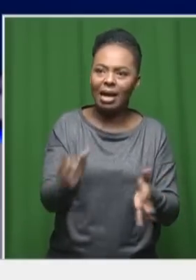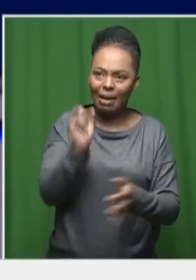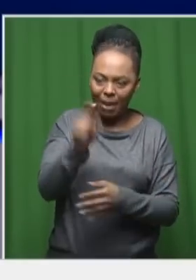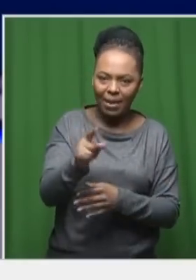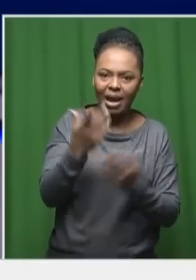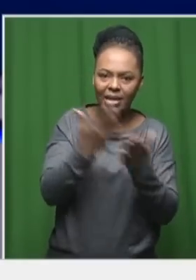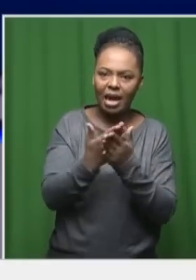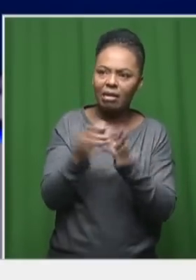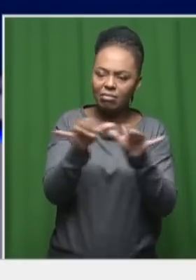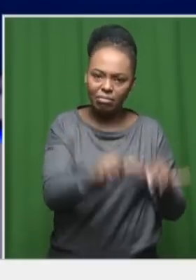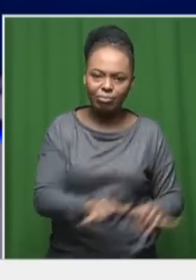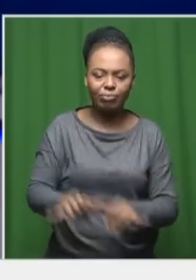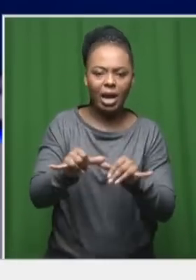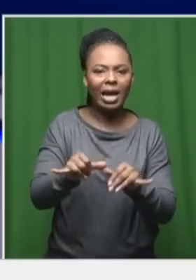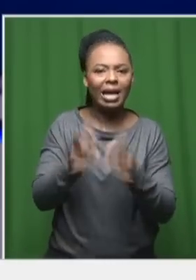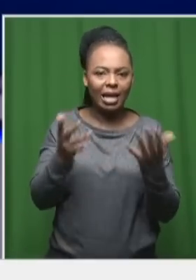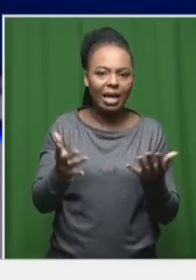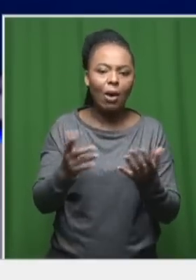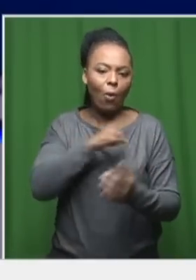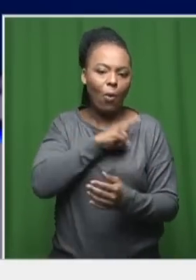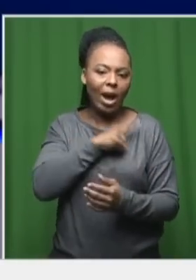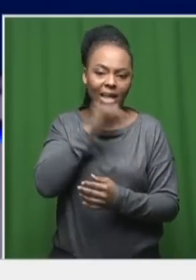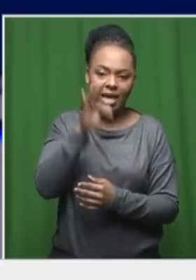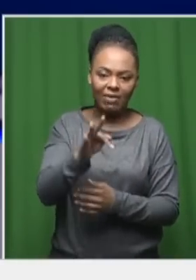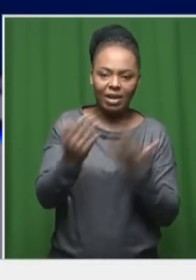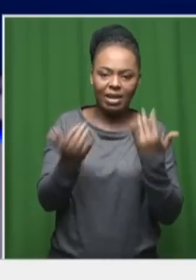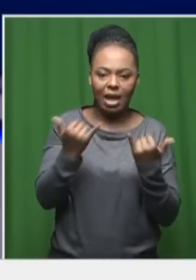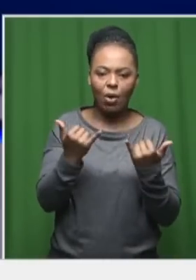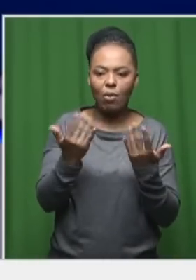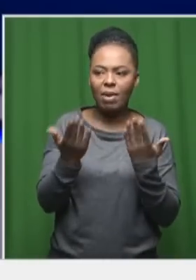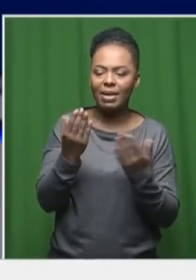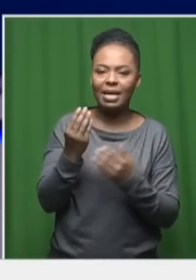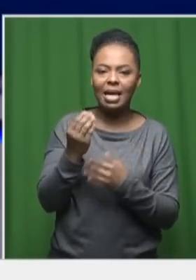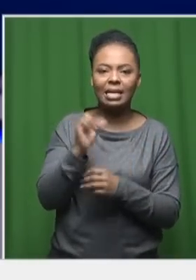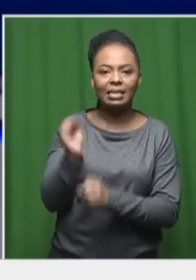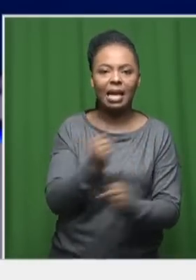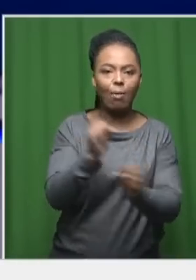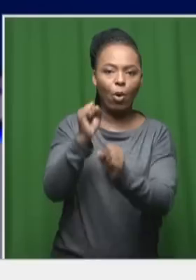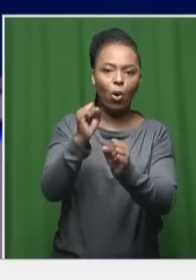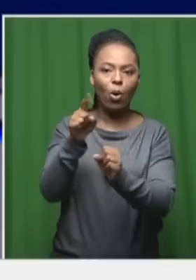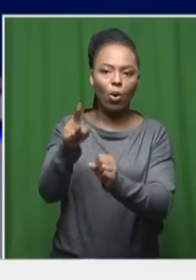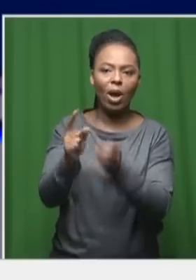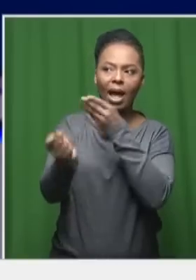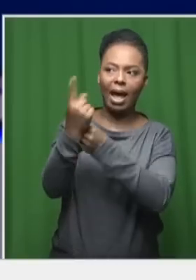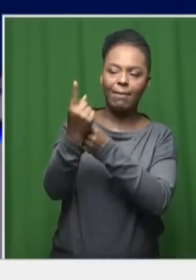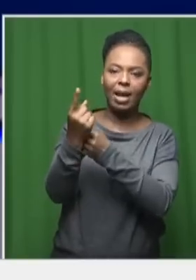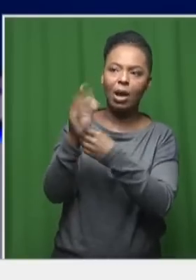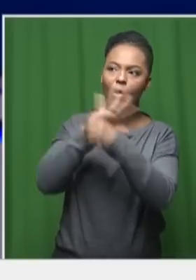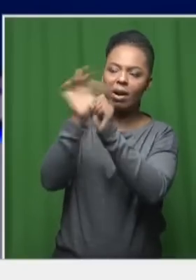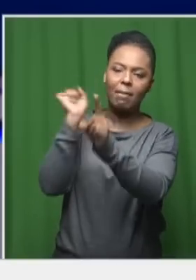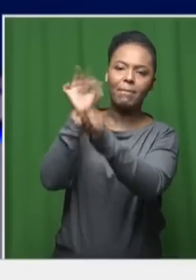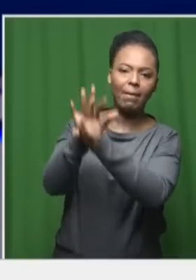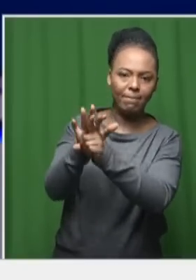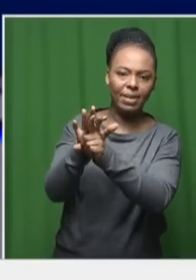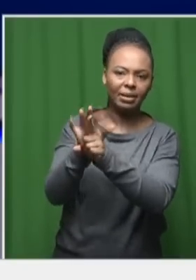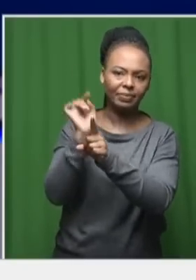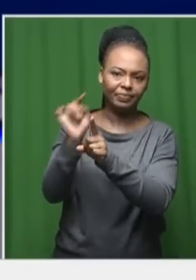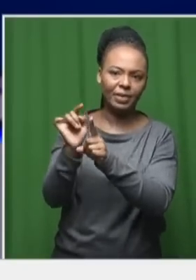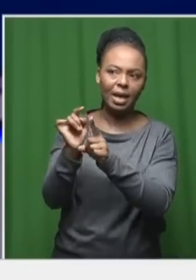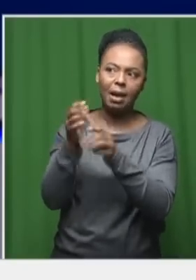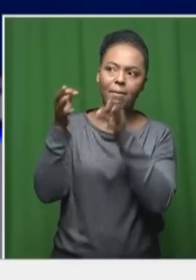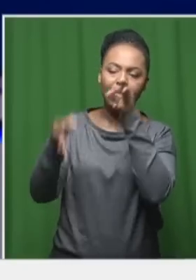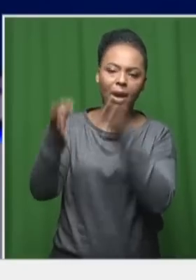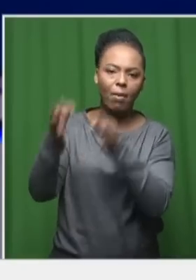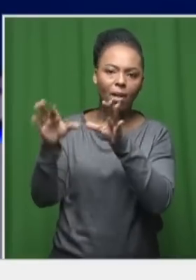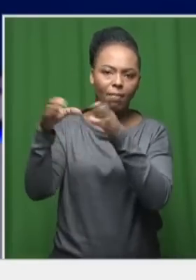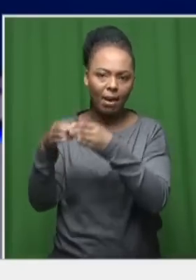always use this example with my students, that if you look what happened in Singapore when COVID hit, their public servants and their politicians were expected to